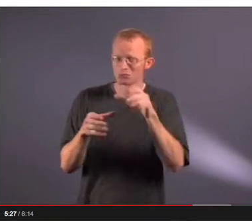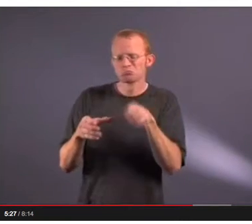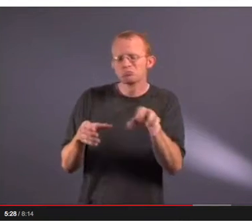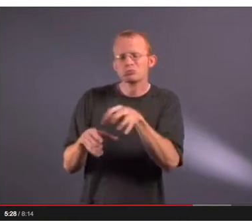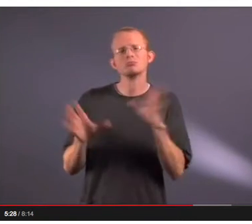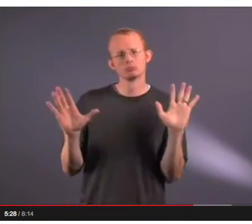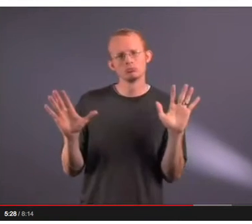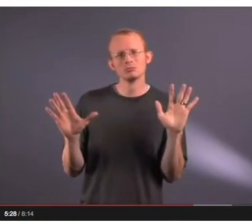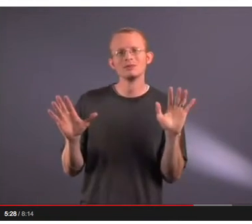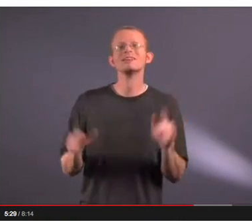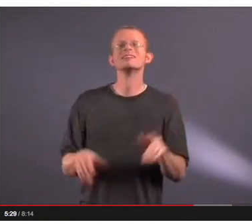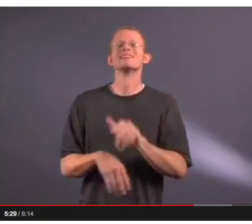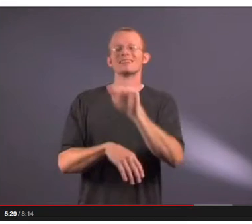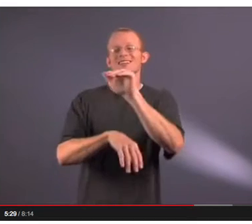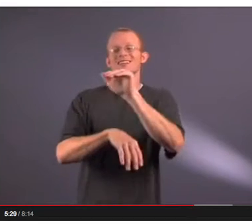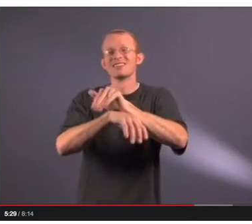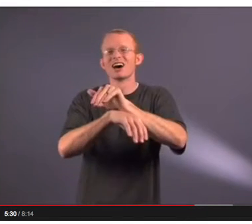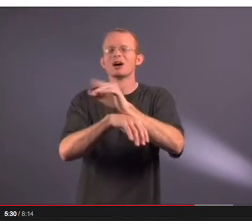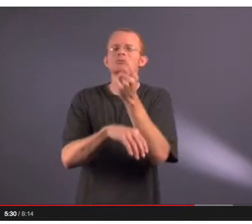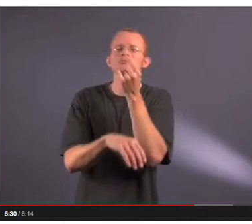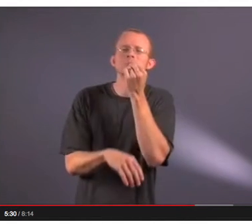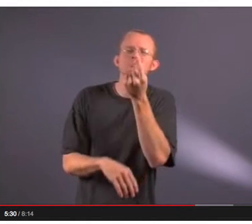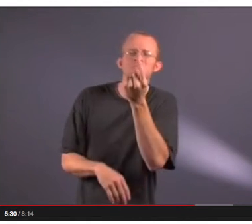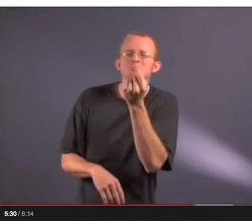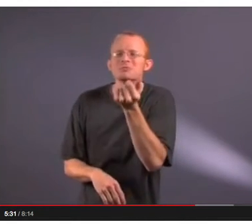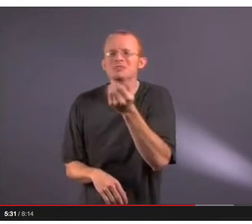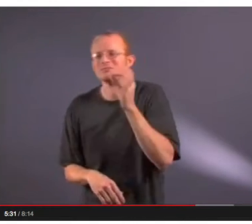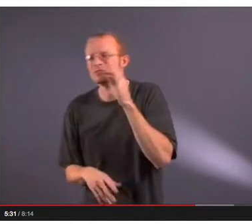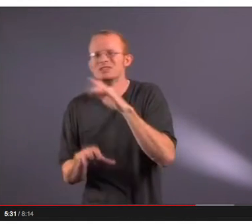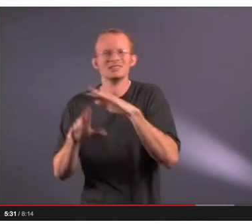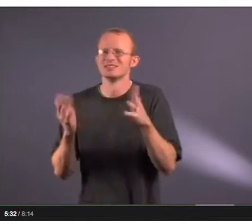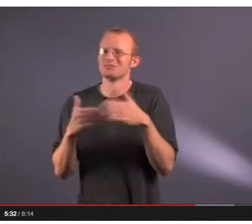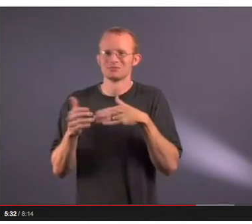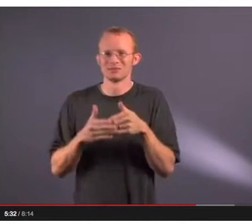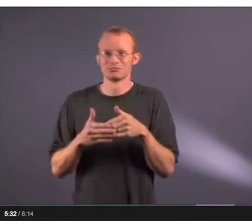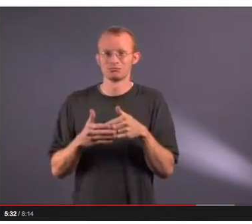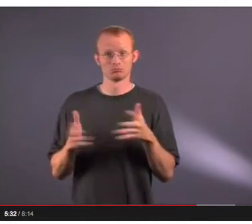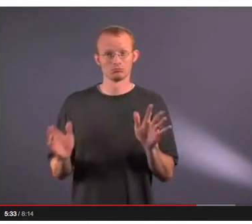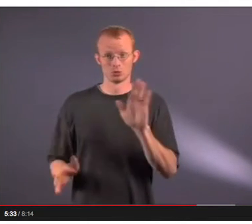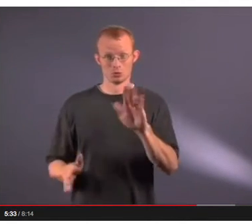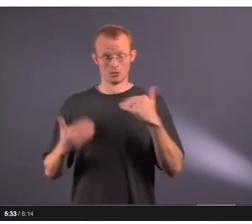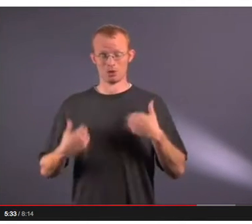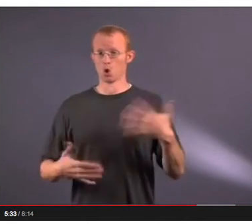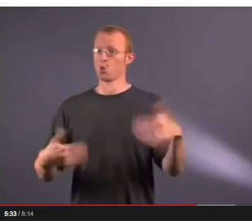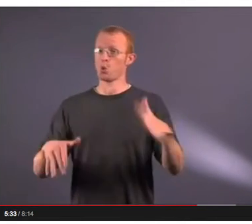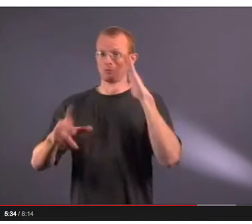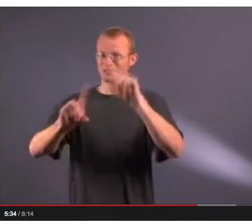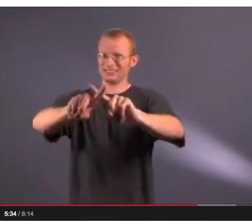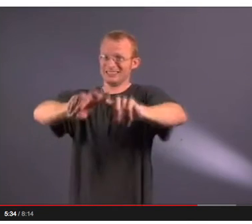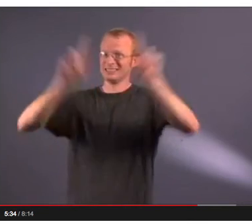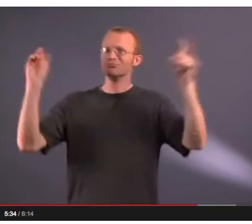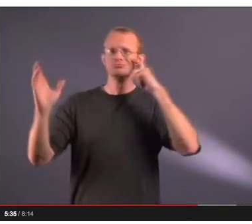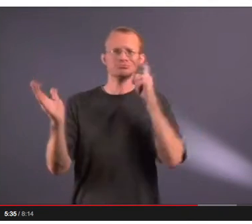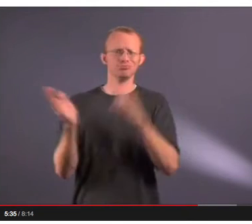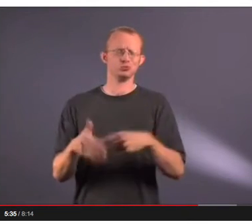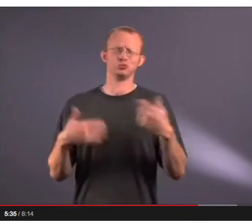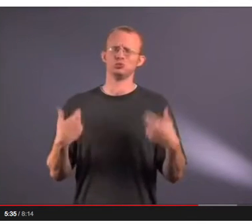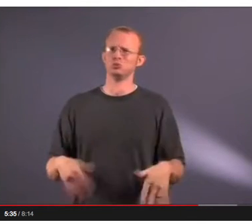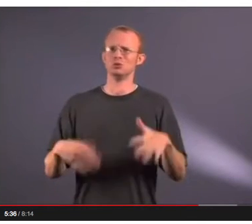dinner. You can remember your portion size for that. And then later in the night you can have a little bit of a snack.